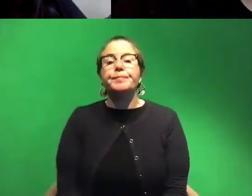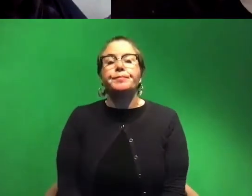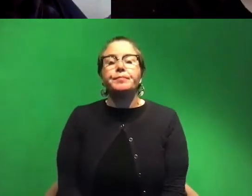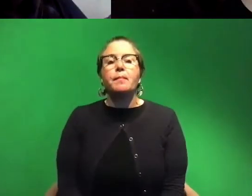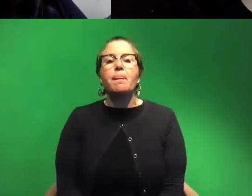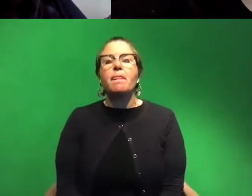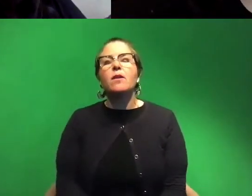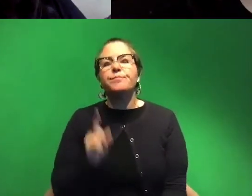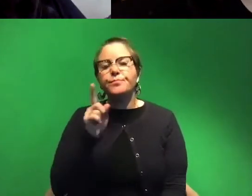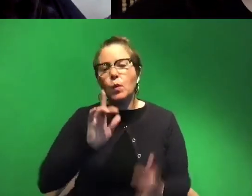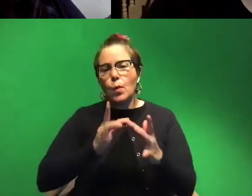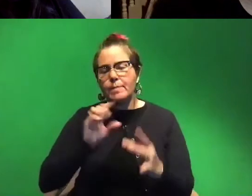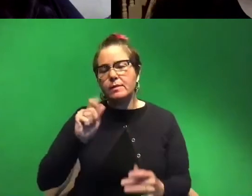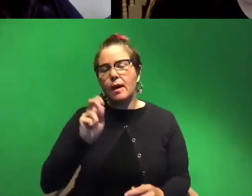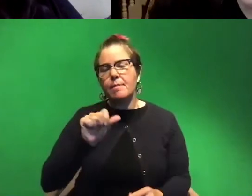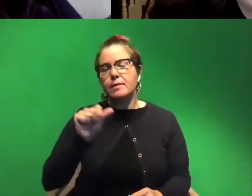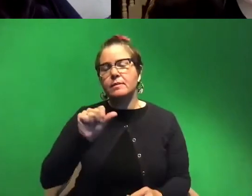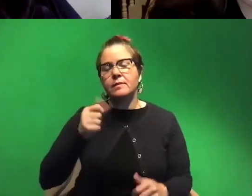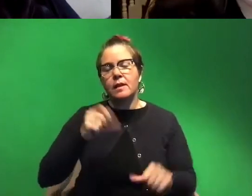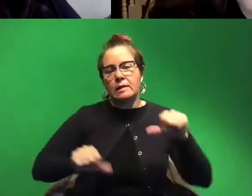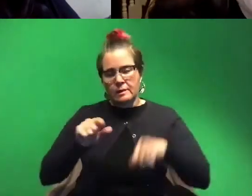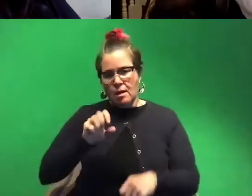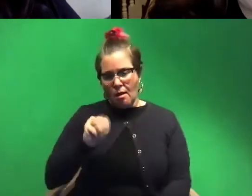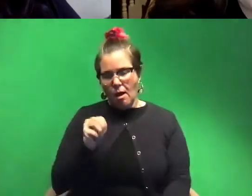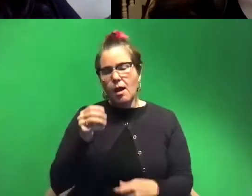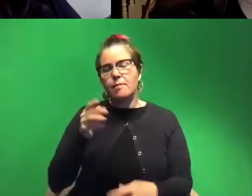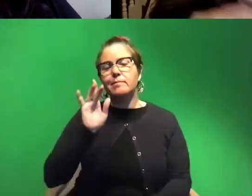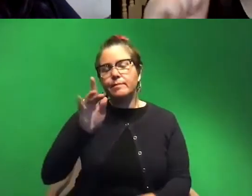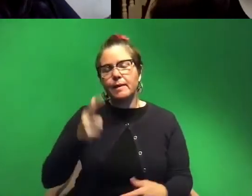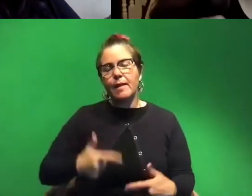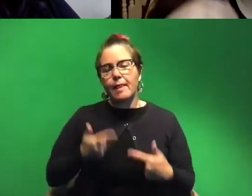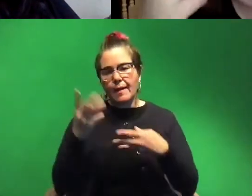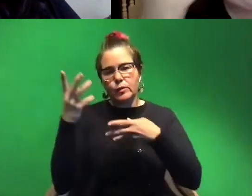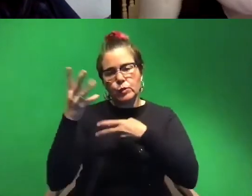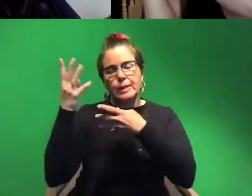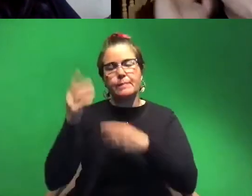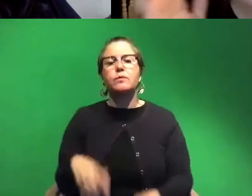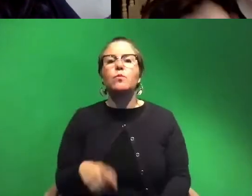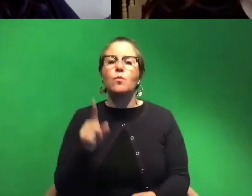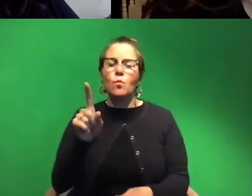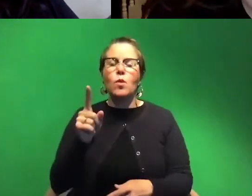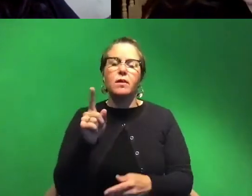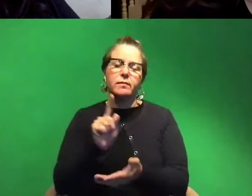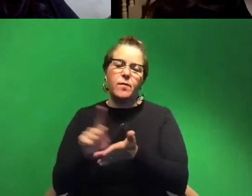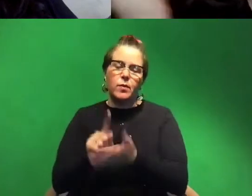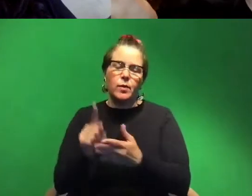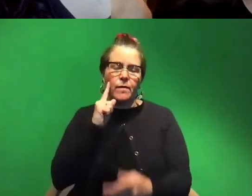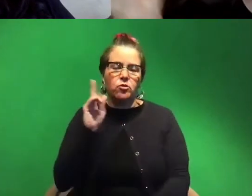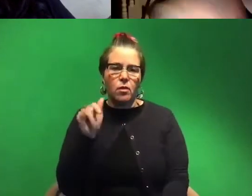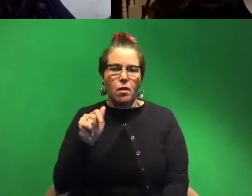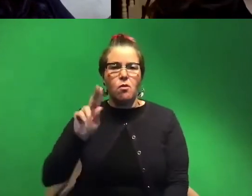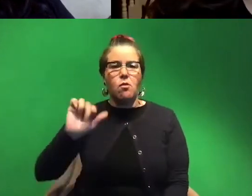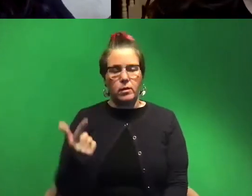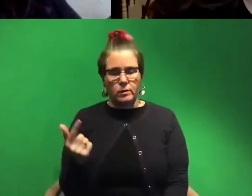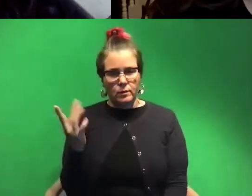our website if you go to skypeascientist.com and then go to the live streams tab. We'll be having one a week for July and August since